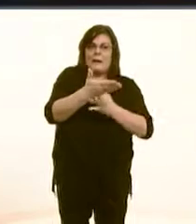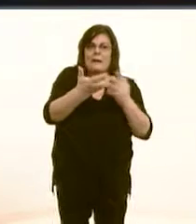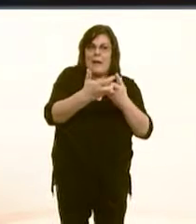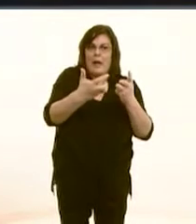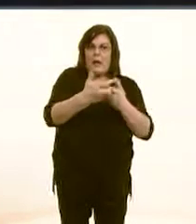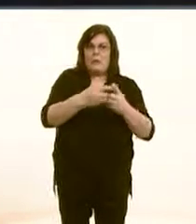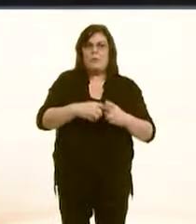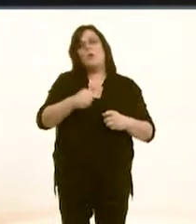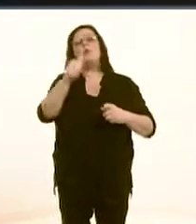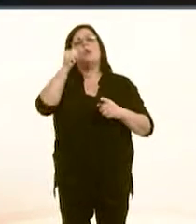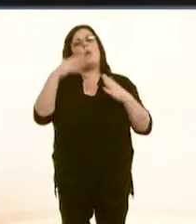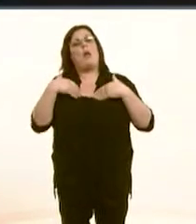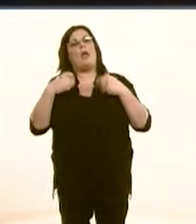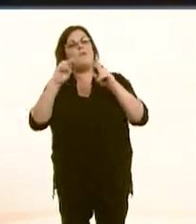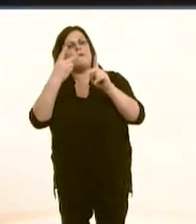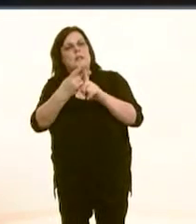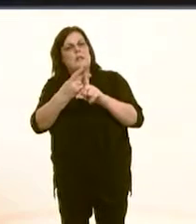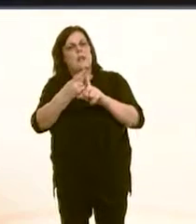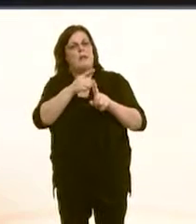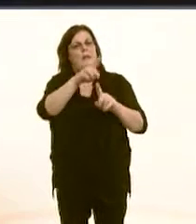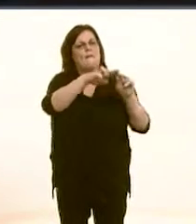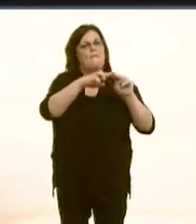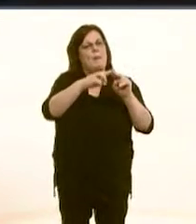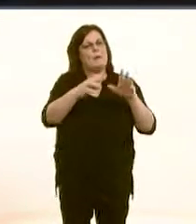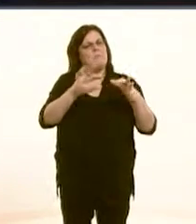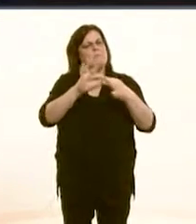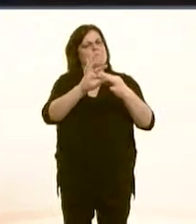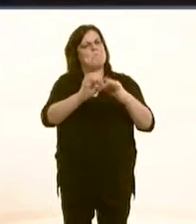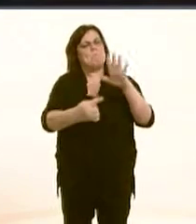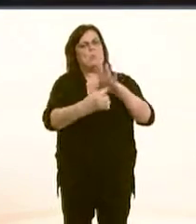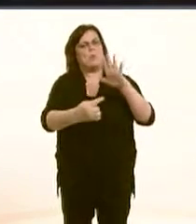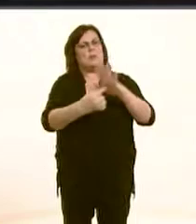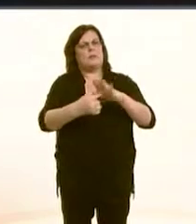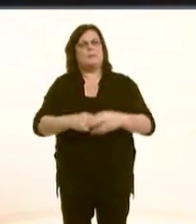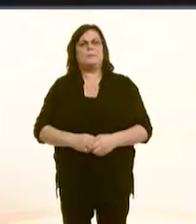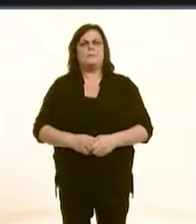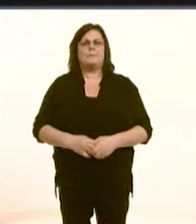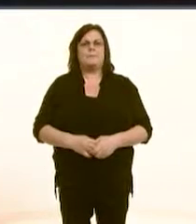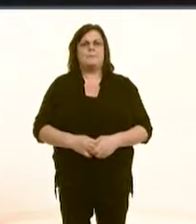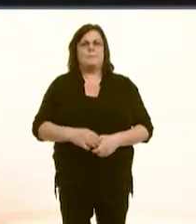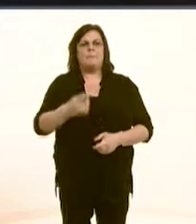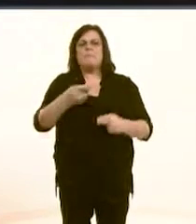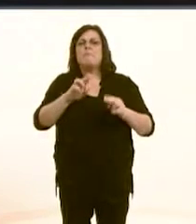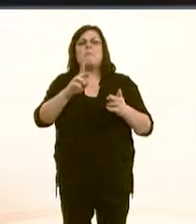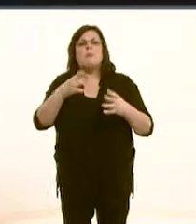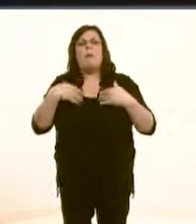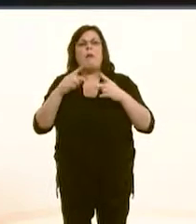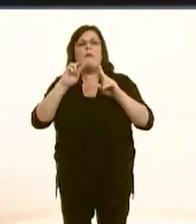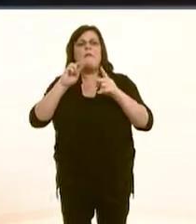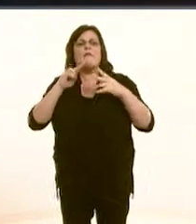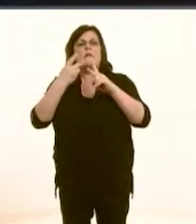these families is very key here. And it's very dependent on that. Where there isn't a health visitor